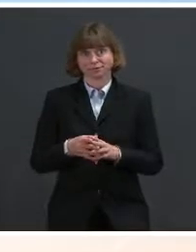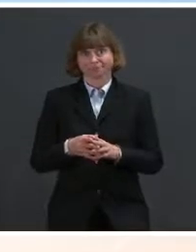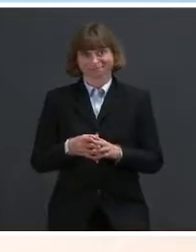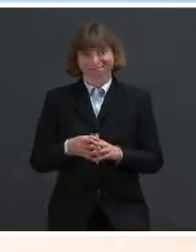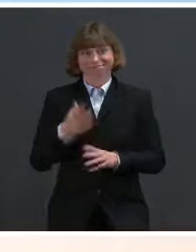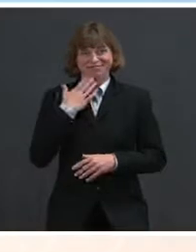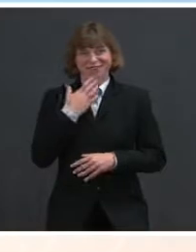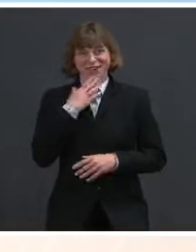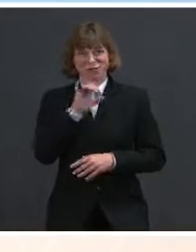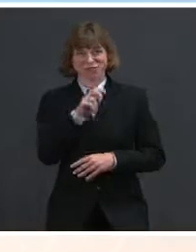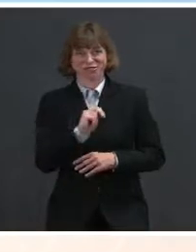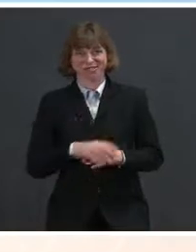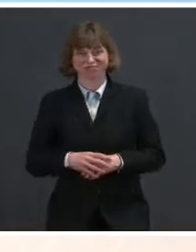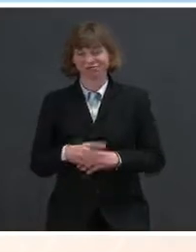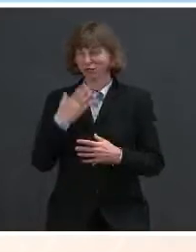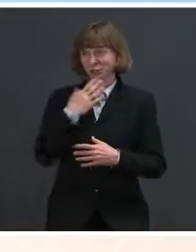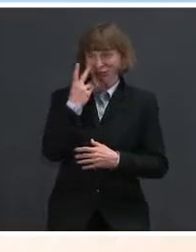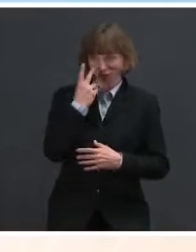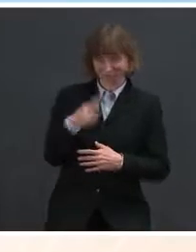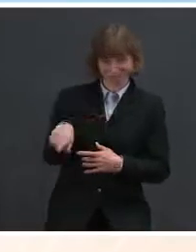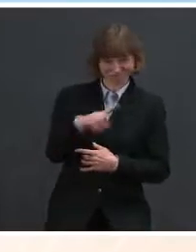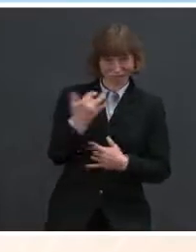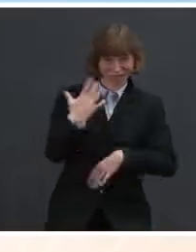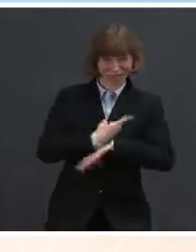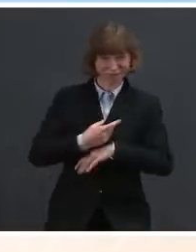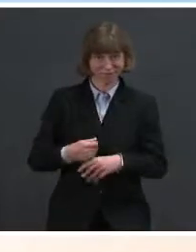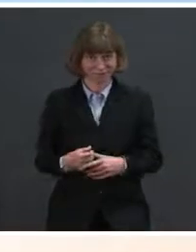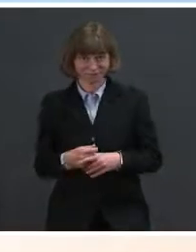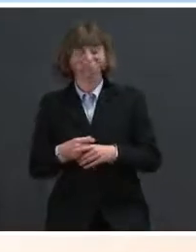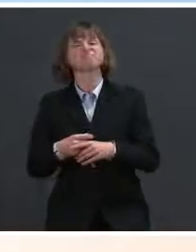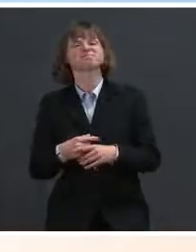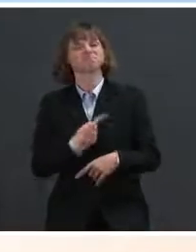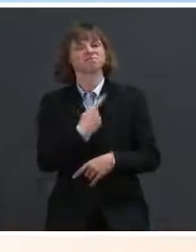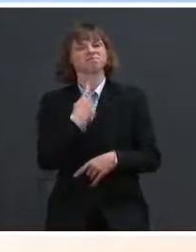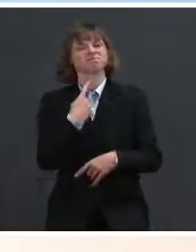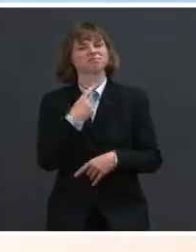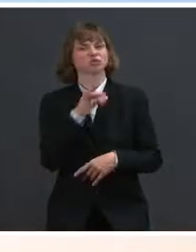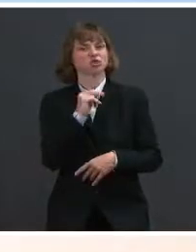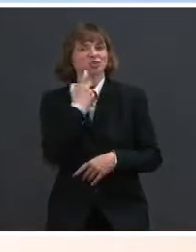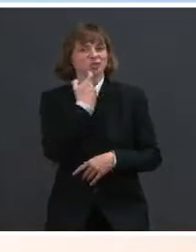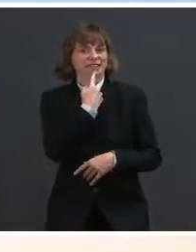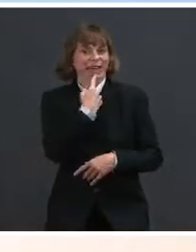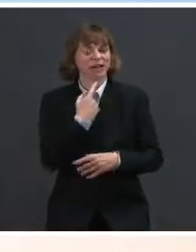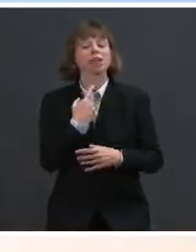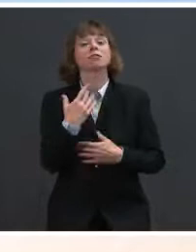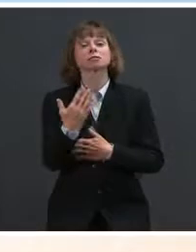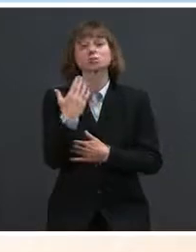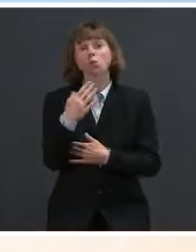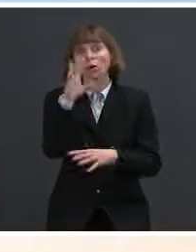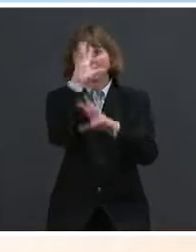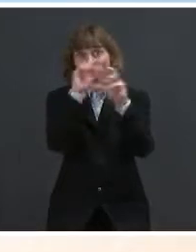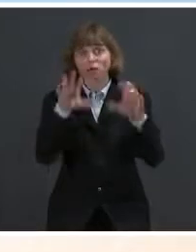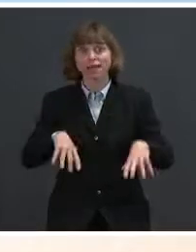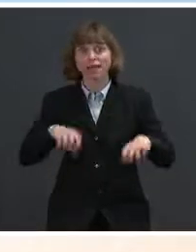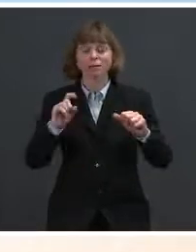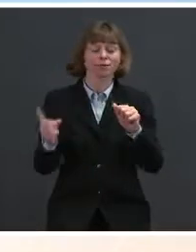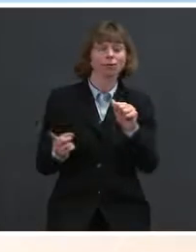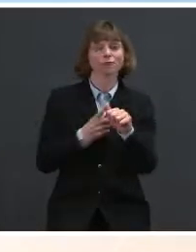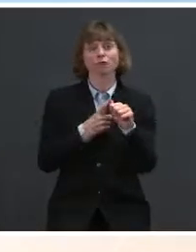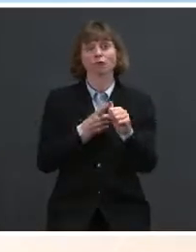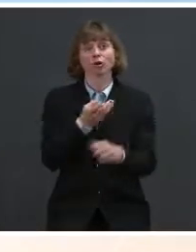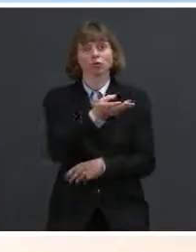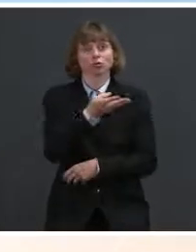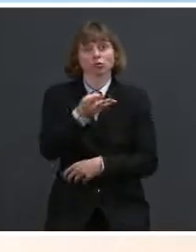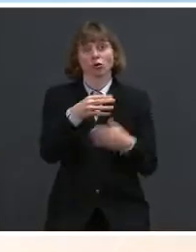Thanks, Jen. Good to see everybody today. So as Jen said, this morning, the president hosted the first ever Quad